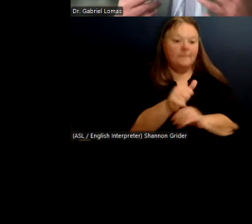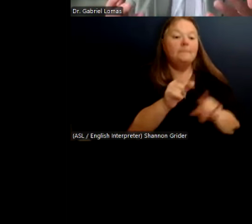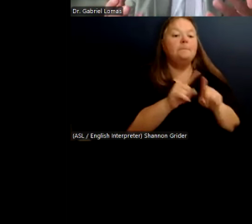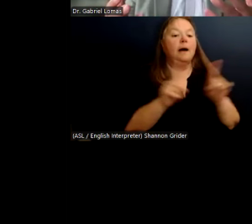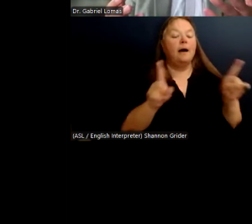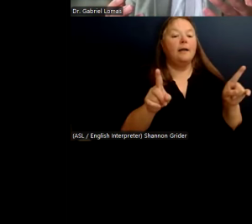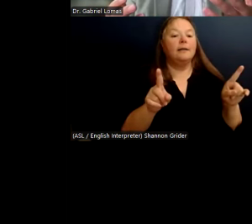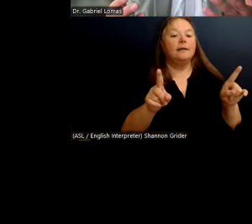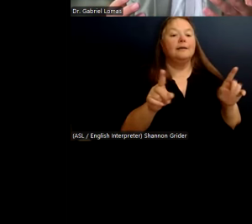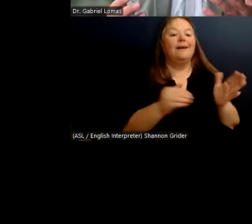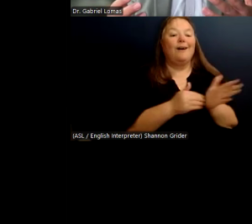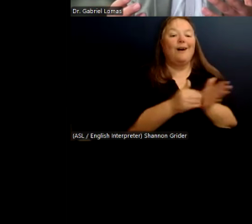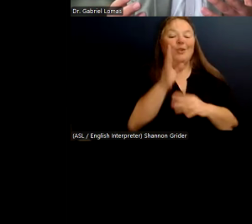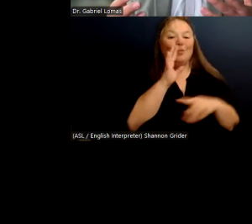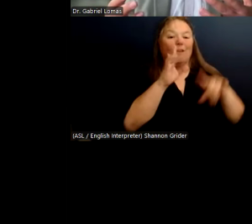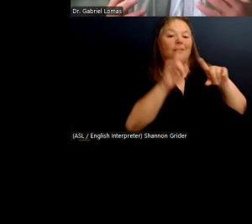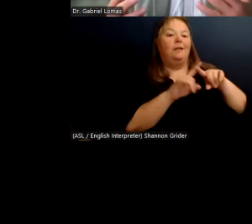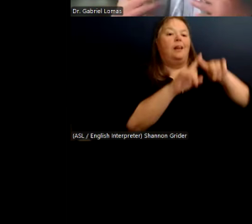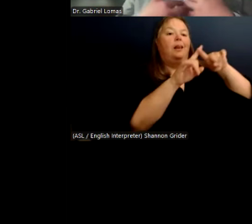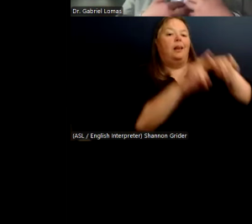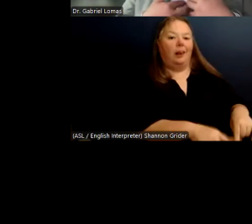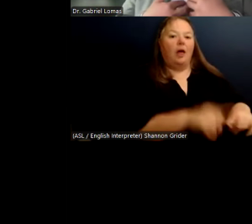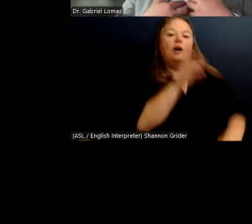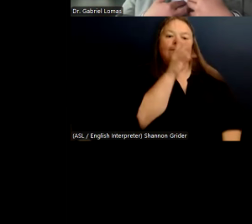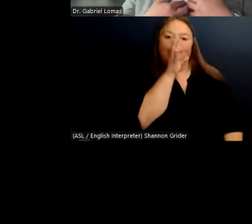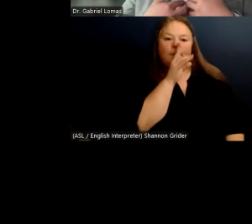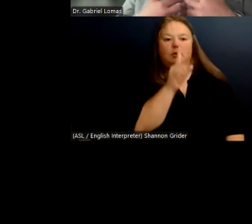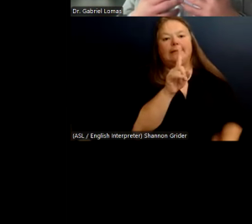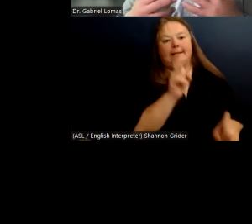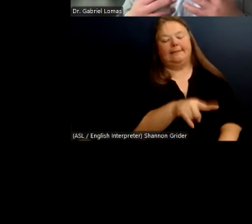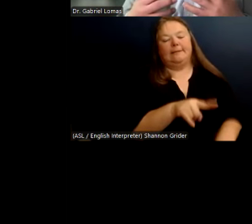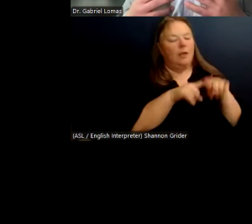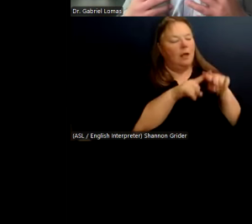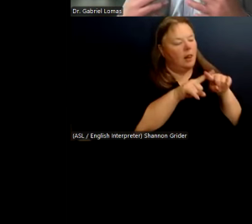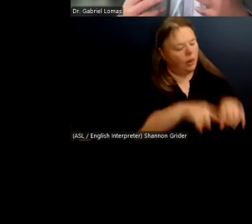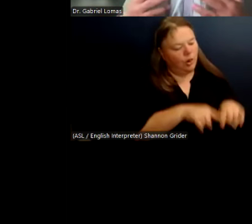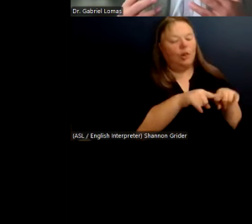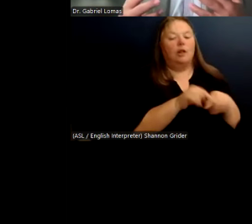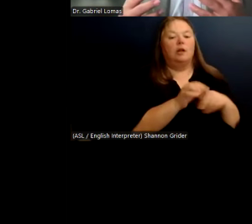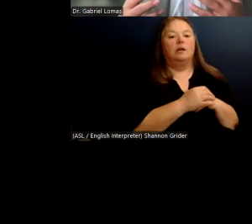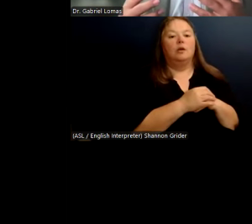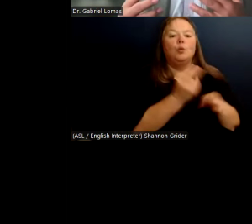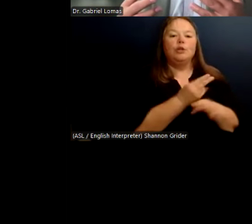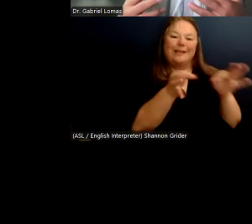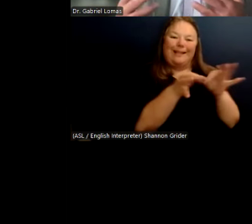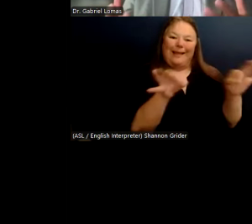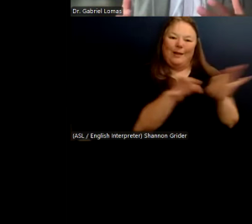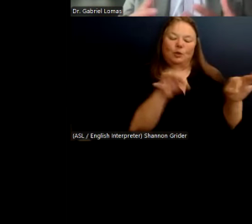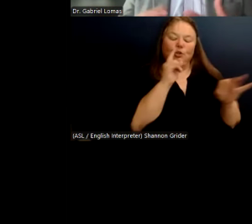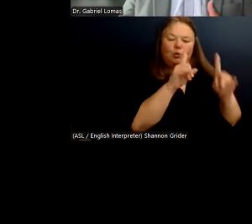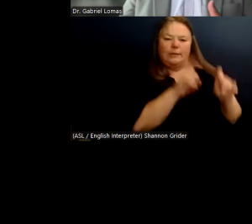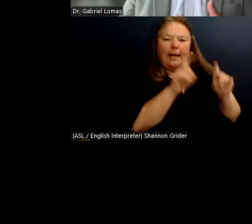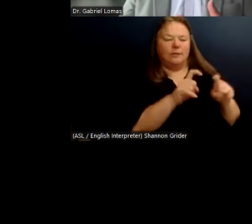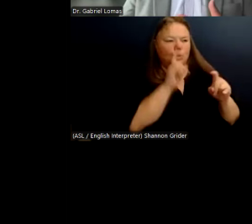is over reliance on verbal tests. Now, we in our field are trained to administer tests, and we use language as a construct